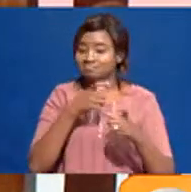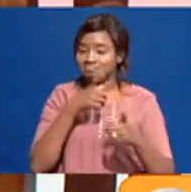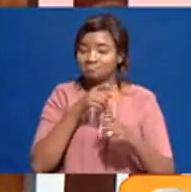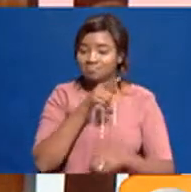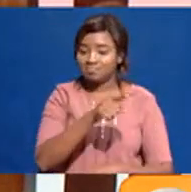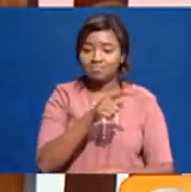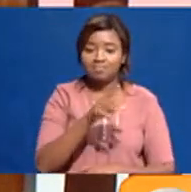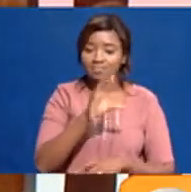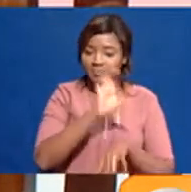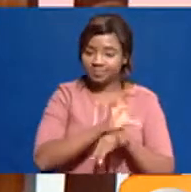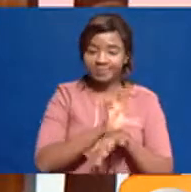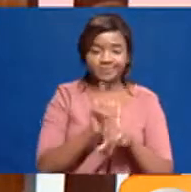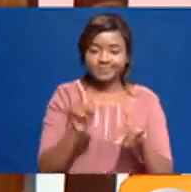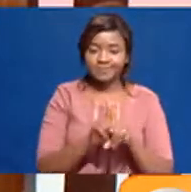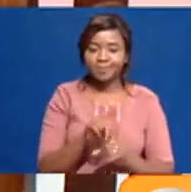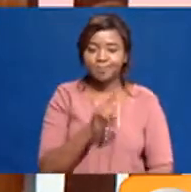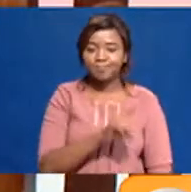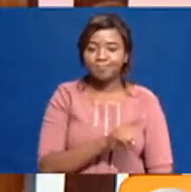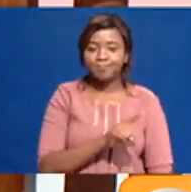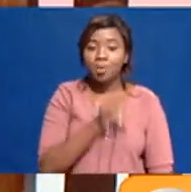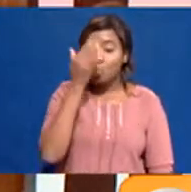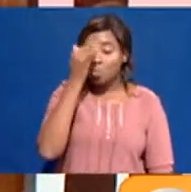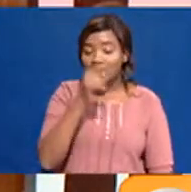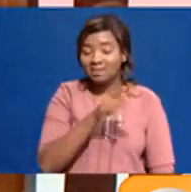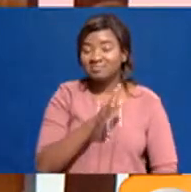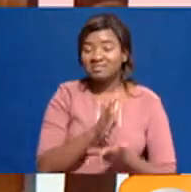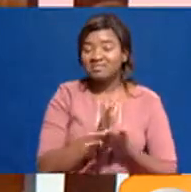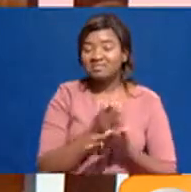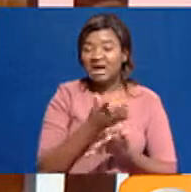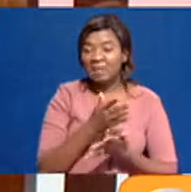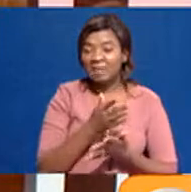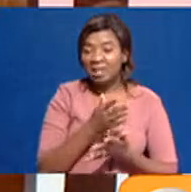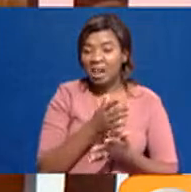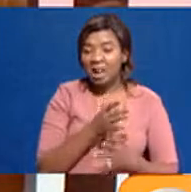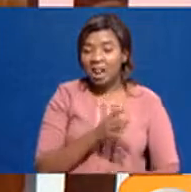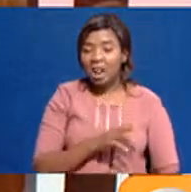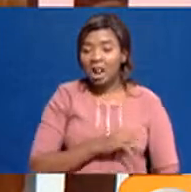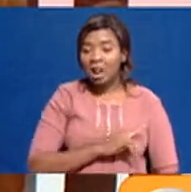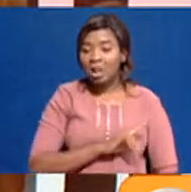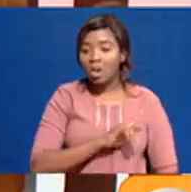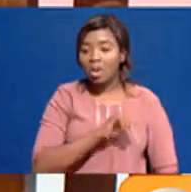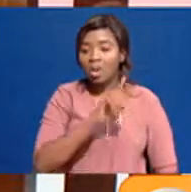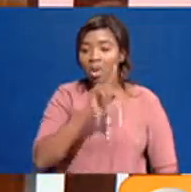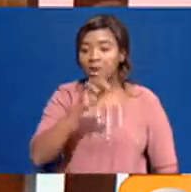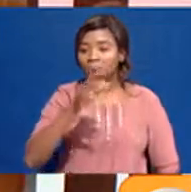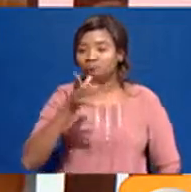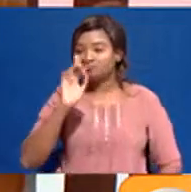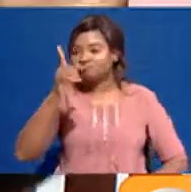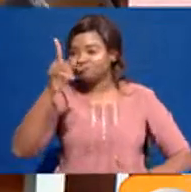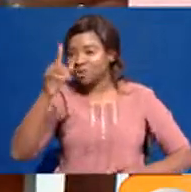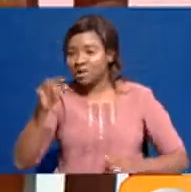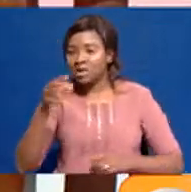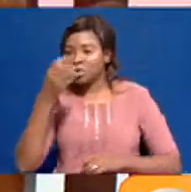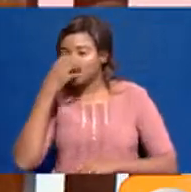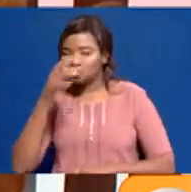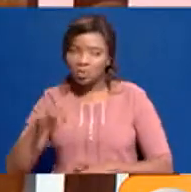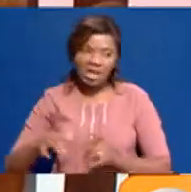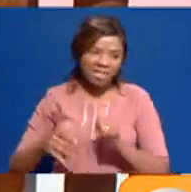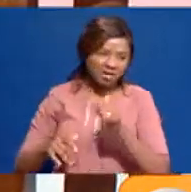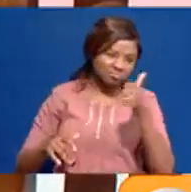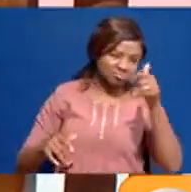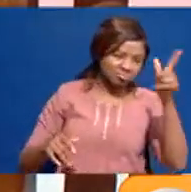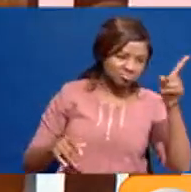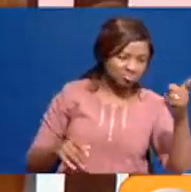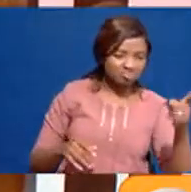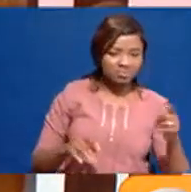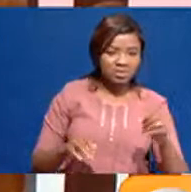extent, because some of them walienda too quick. Wengine wakatupeleka Sugoi, wengine Bondo, wakatoka kwa